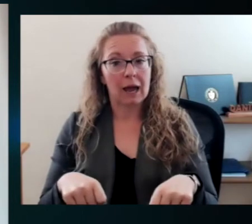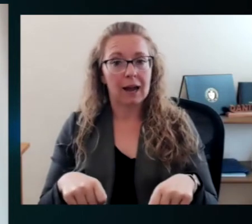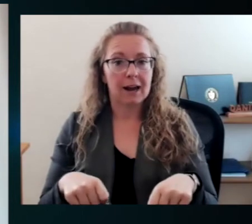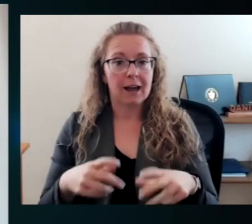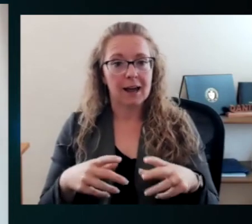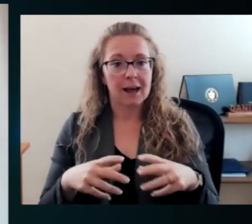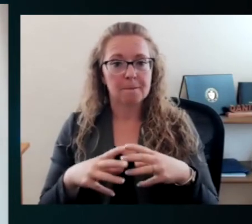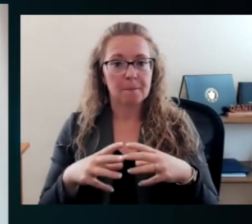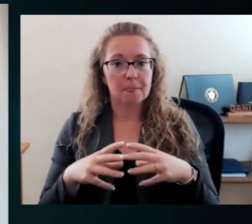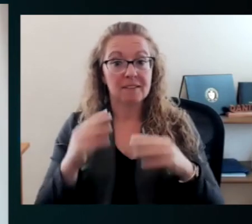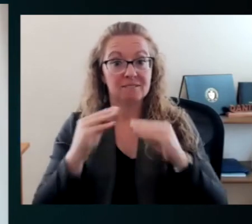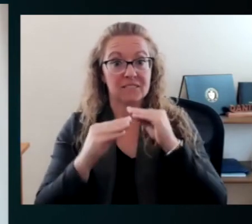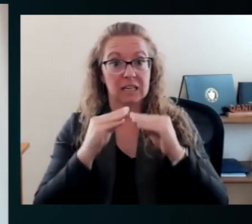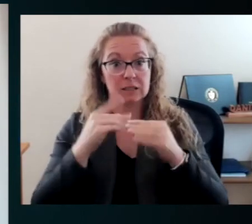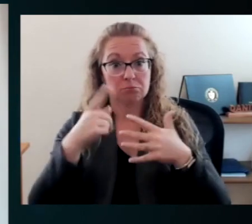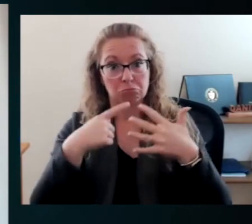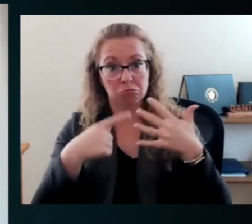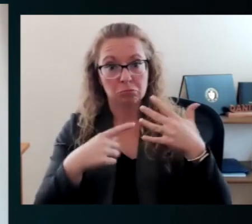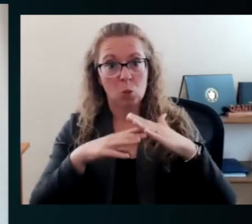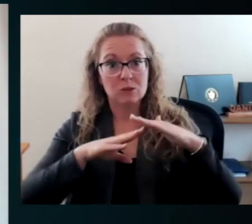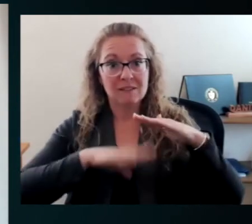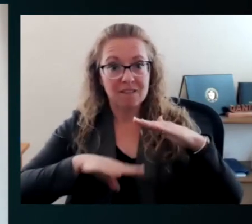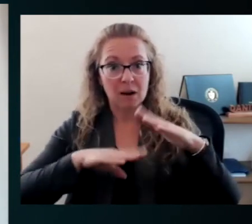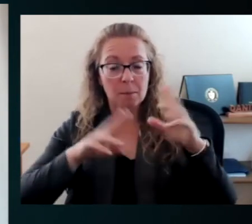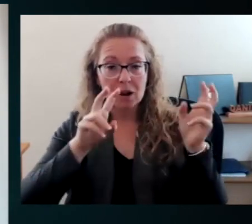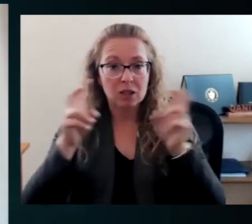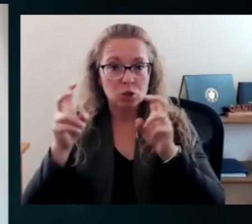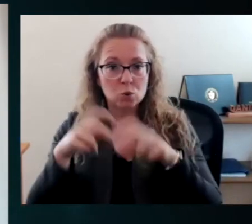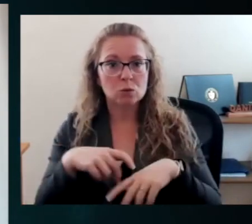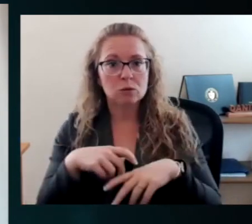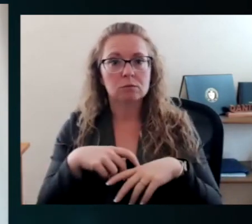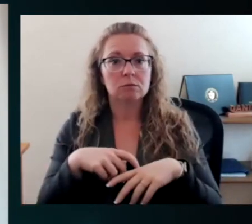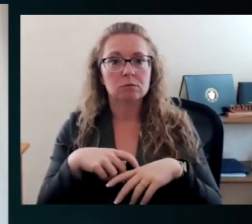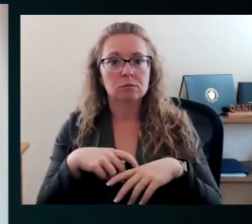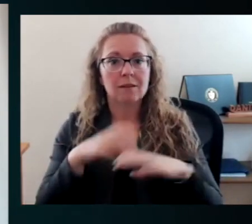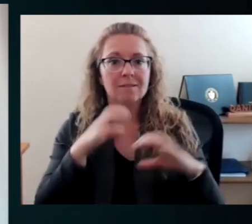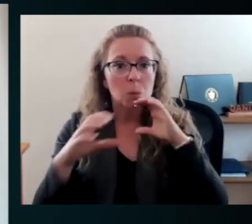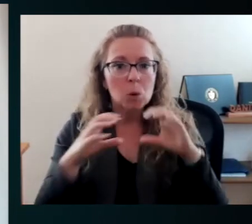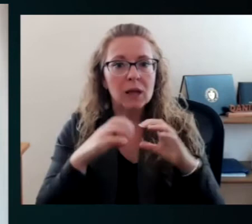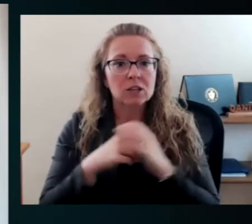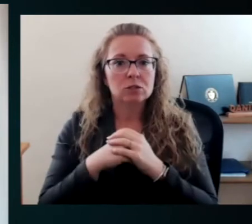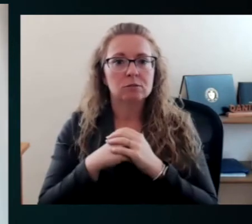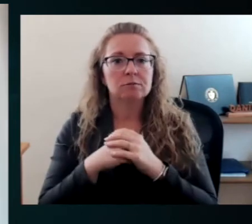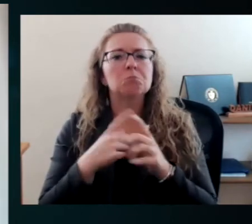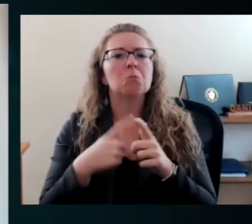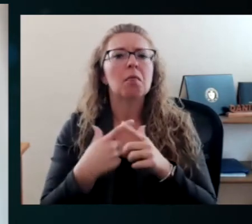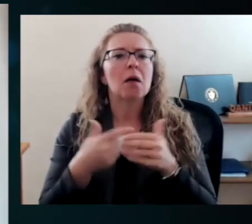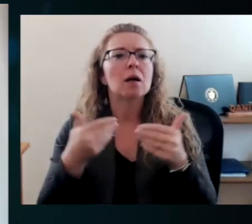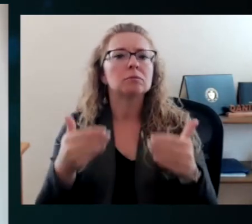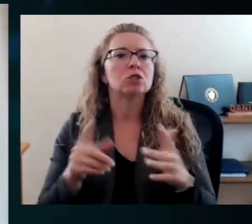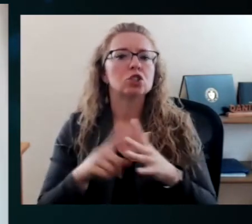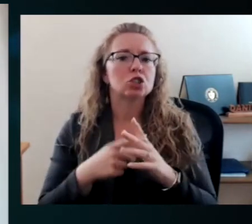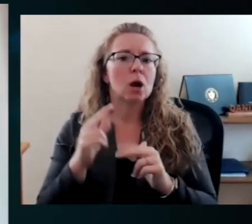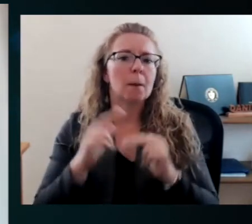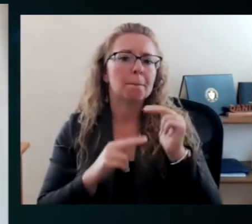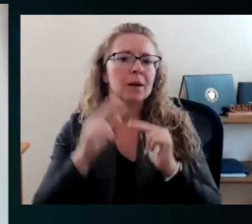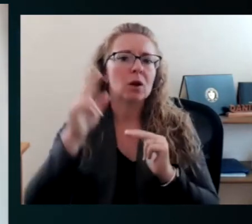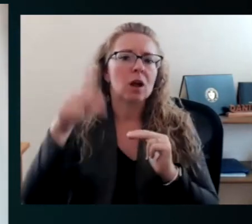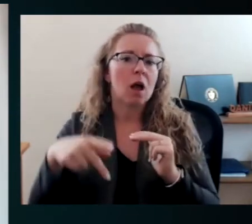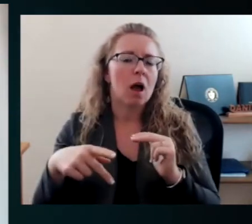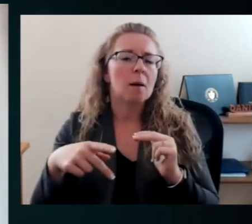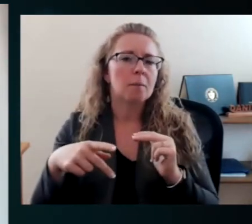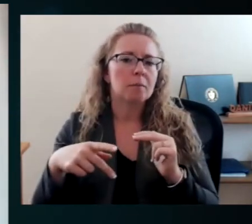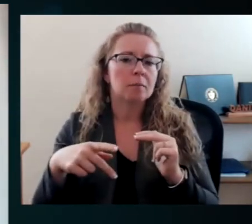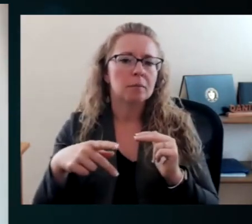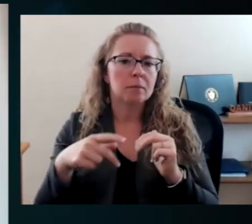fix those fundamental issues of outreach, of communication, we can start building up to see what else do we need to do. But already I will